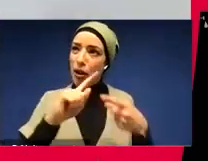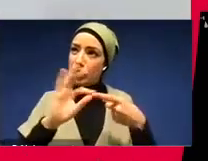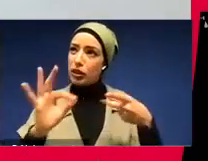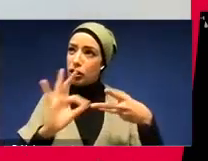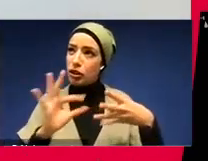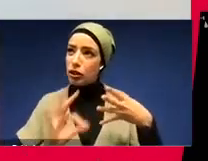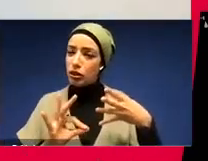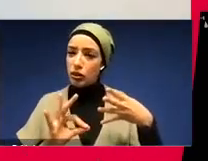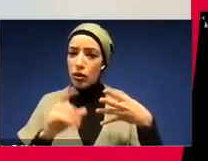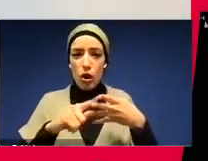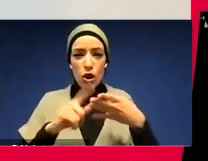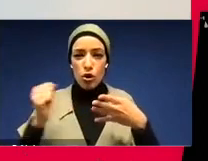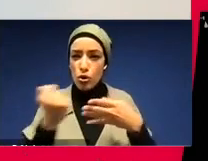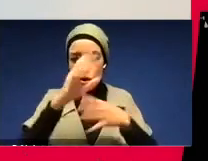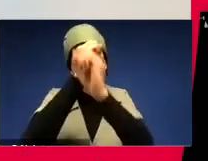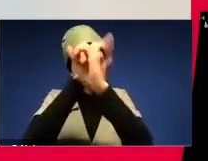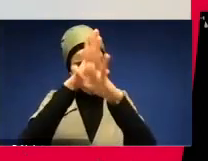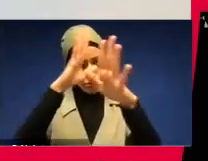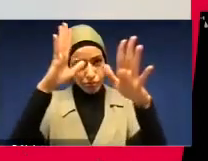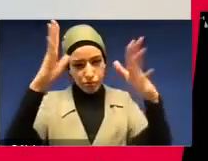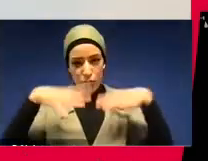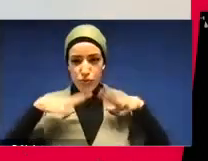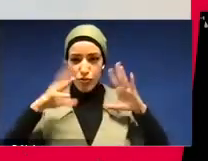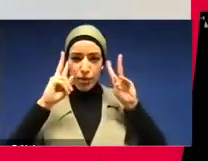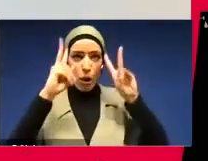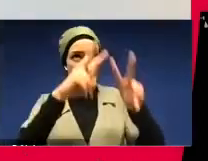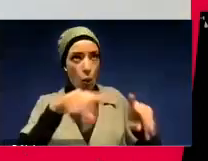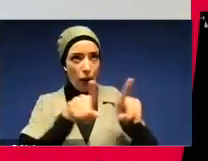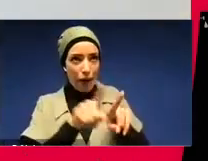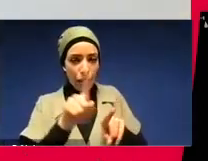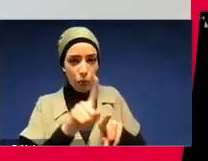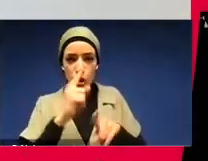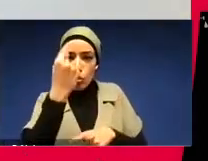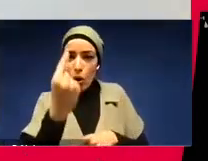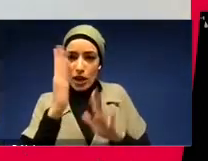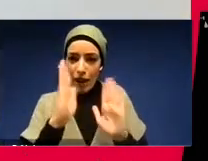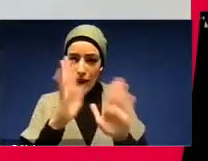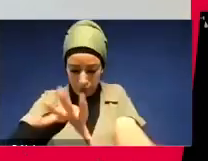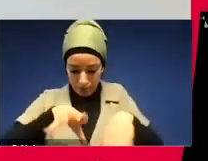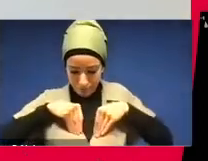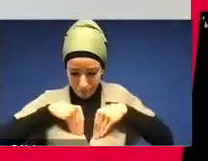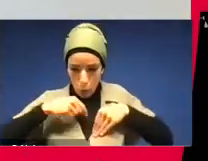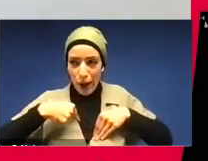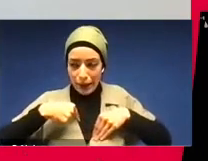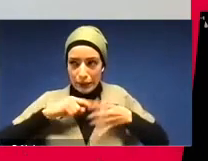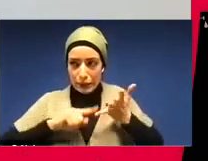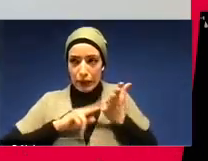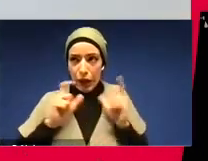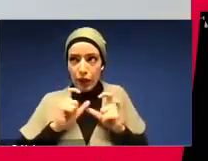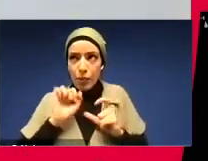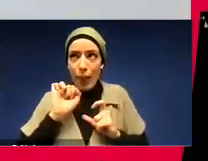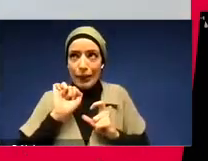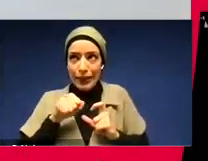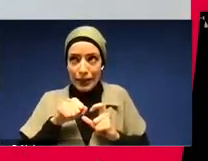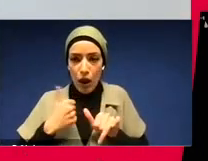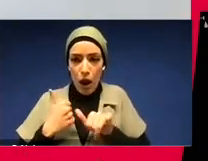liberation should look for them, right? You have to be uncomfortable enough to know that your support doesn't